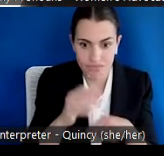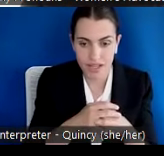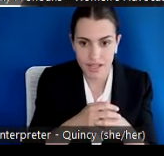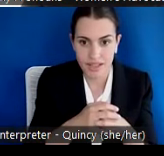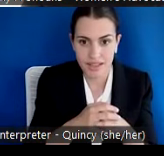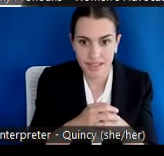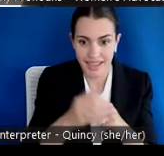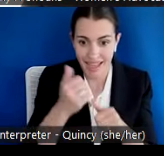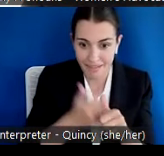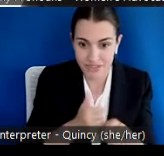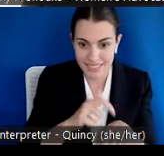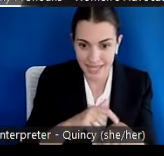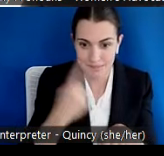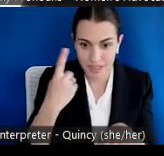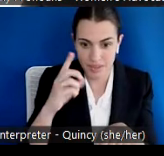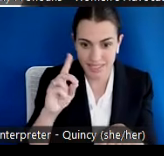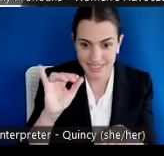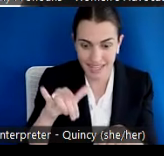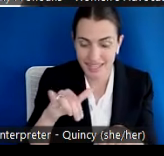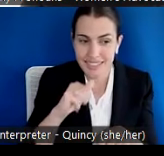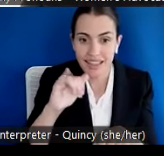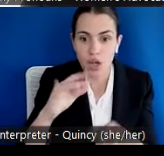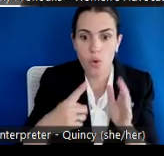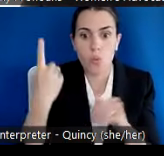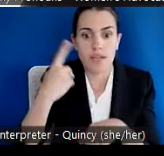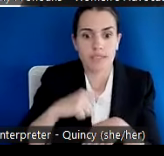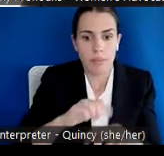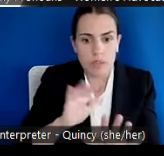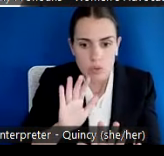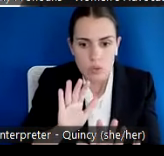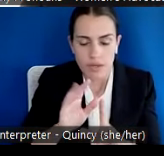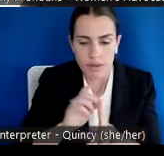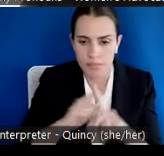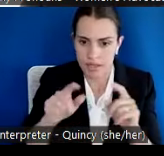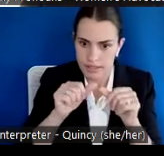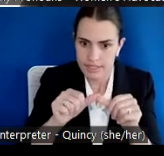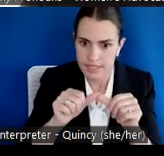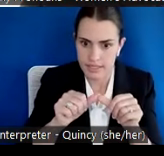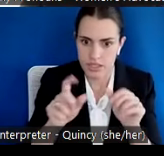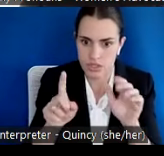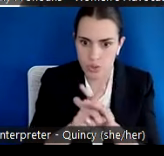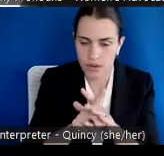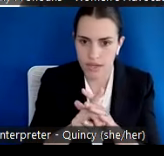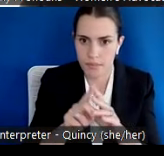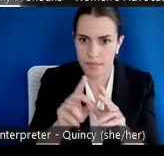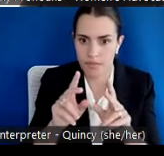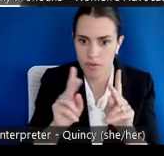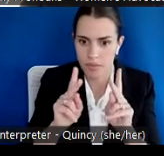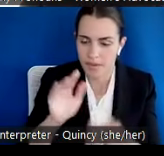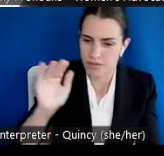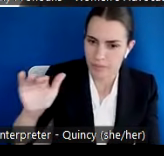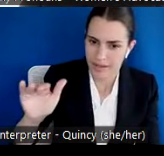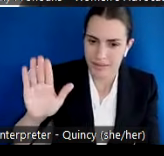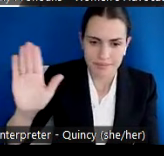time someone does it, it's like, oh, I did it once, I'm fine. But it's like, no, consistently showing up for people and reminding them that,